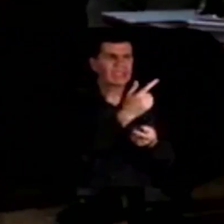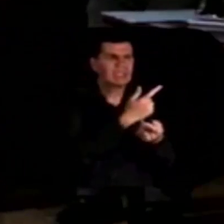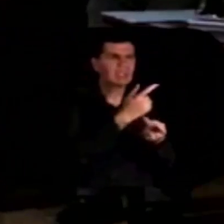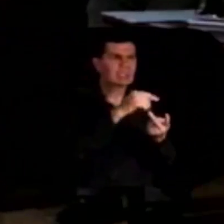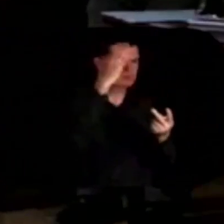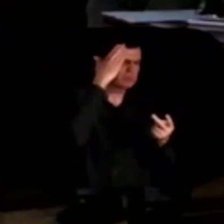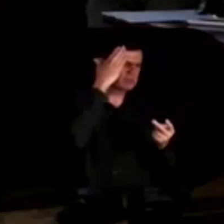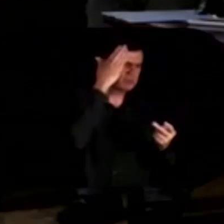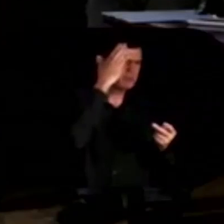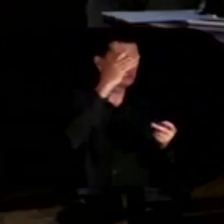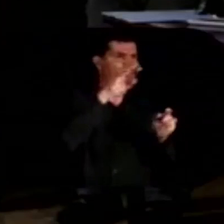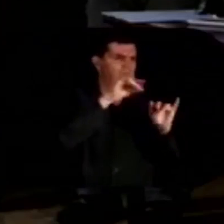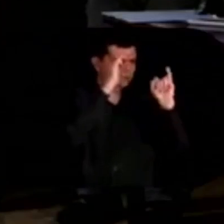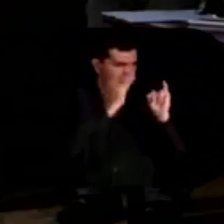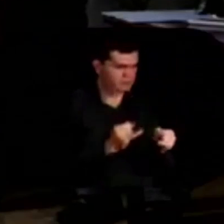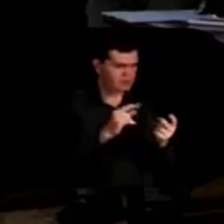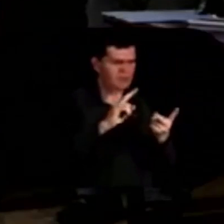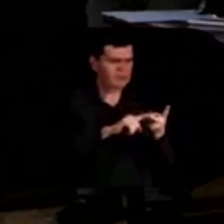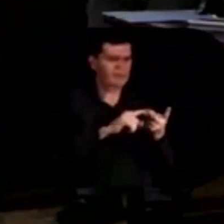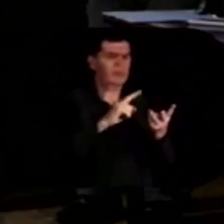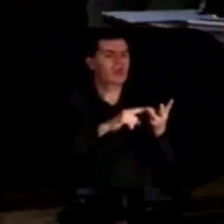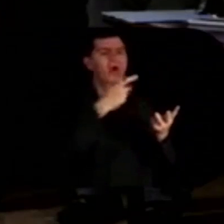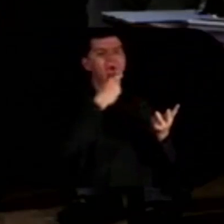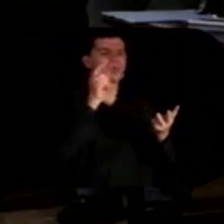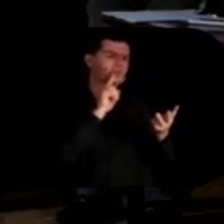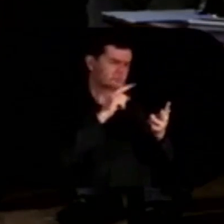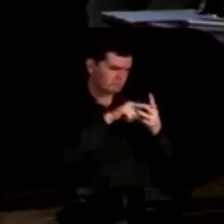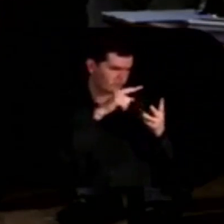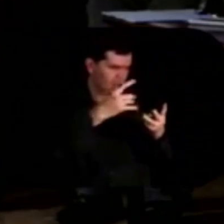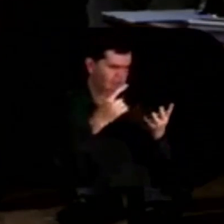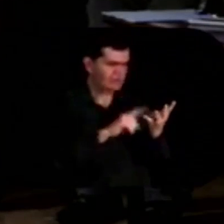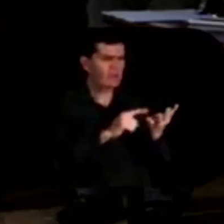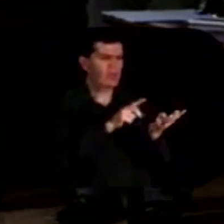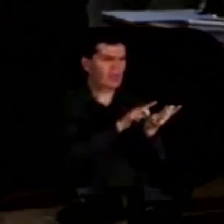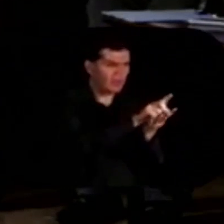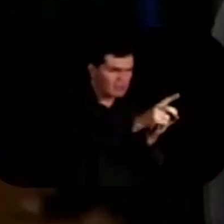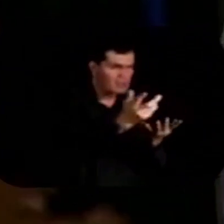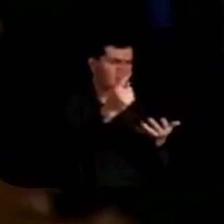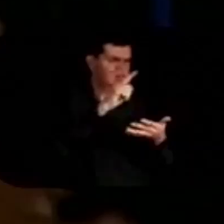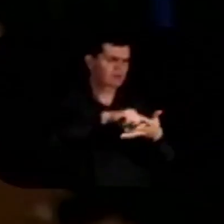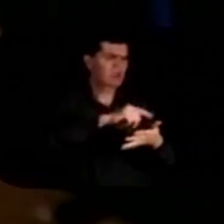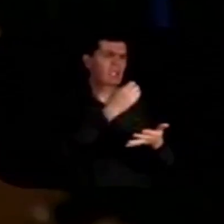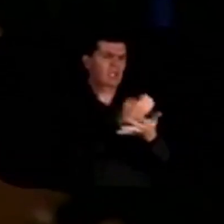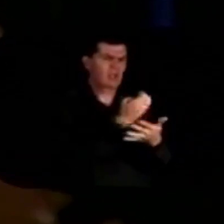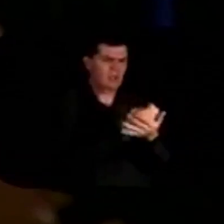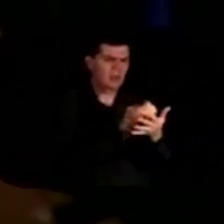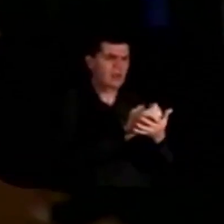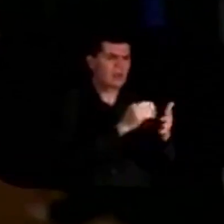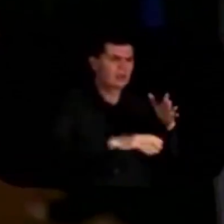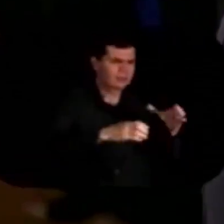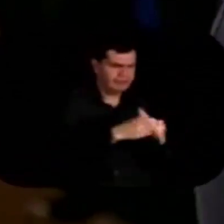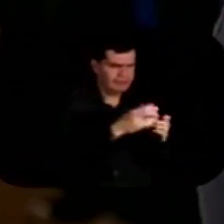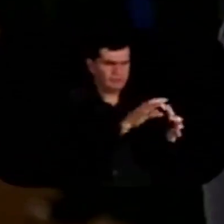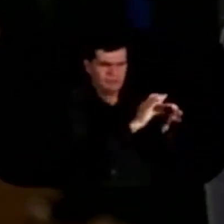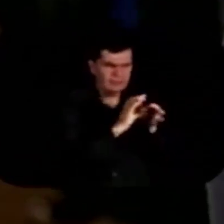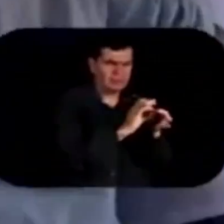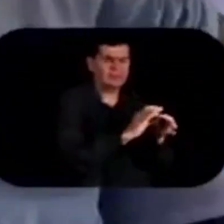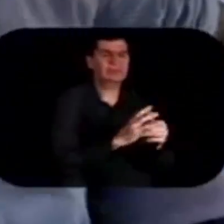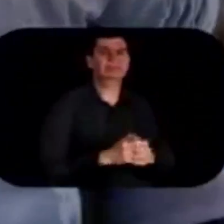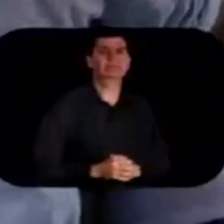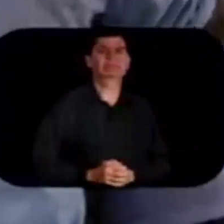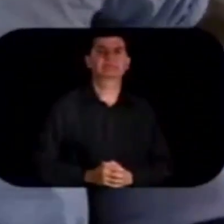management, identity and leadership, gender roles, legal rights,